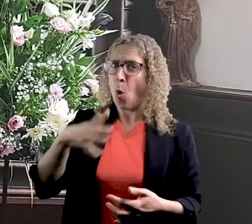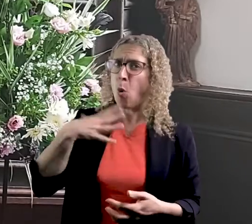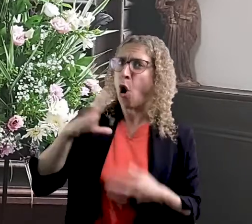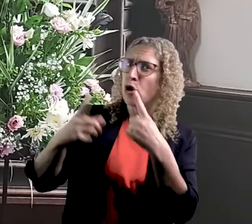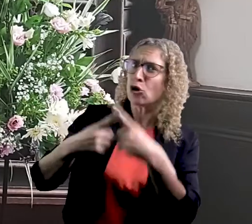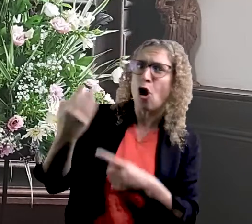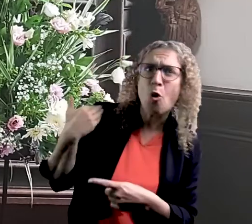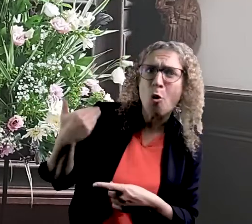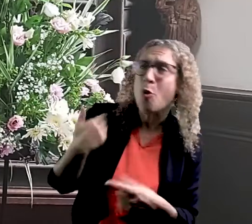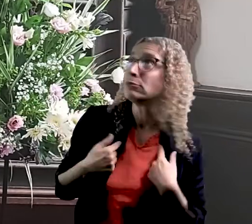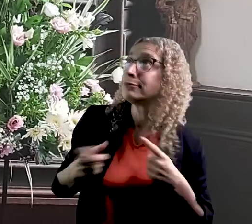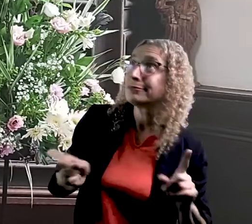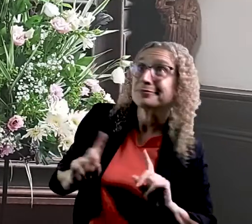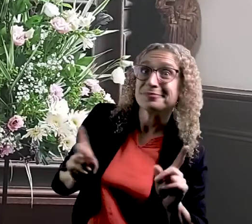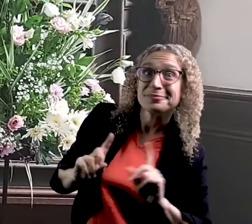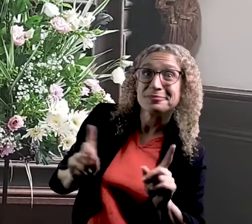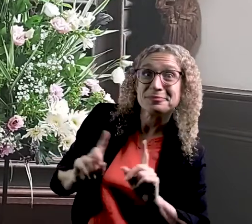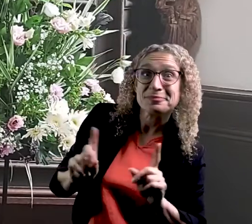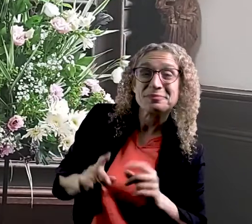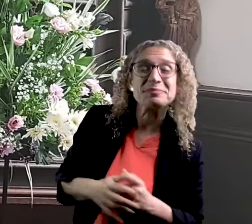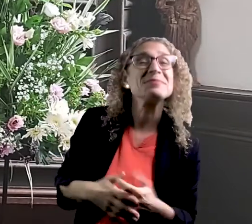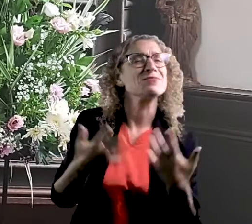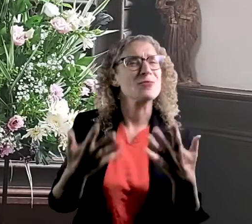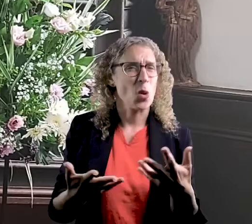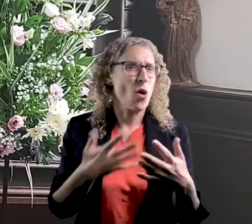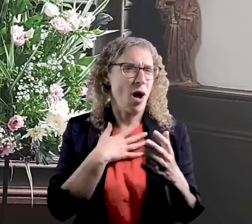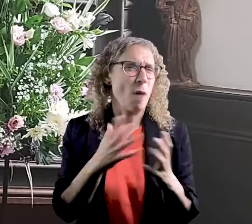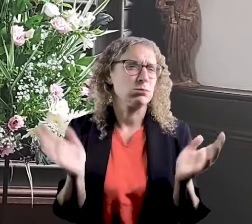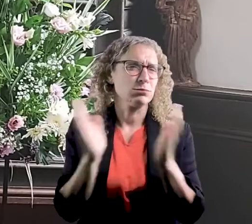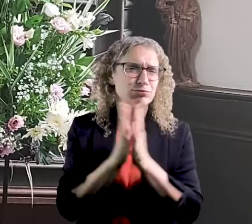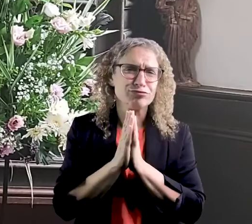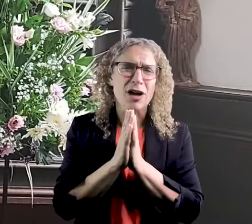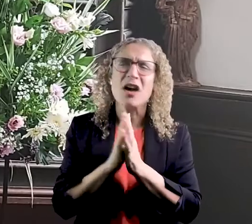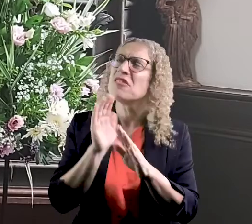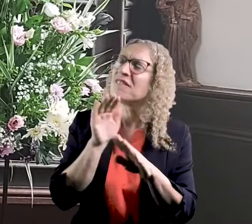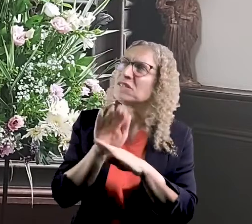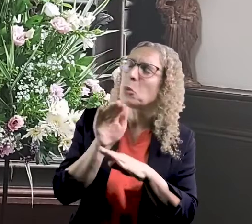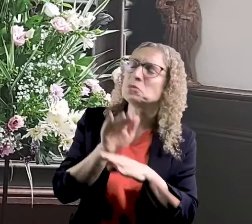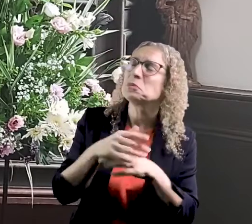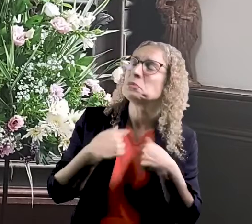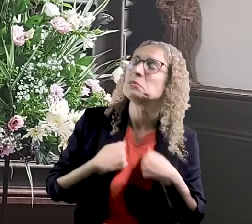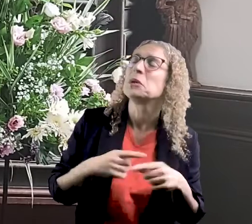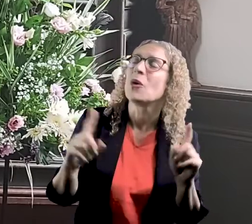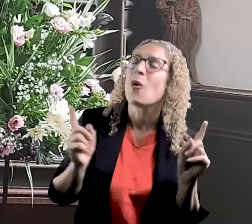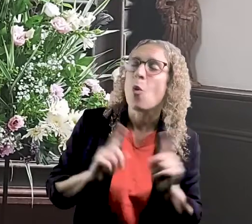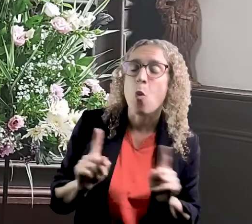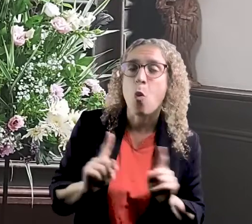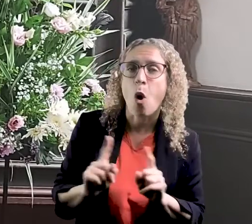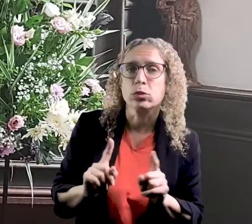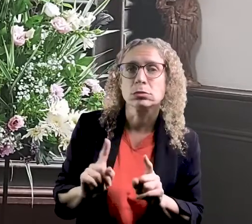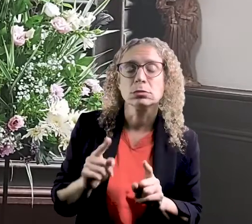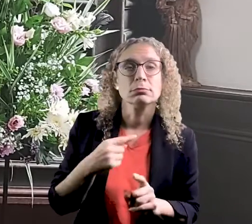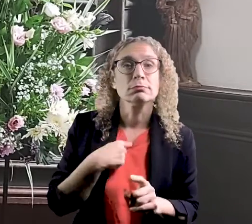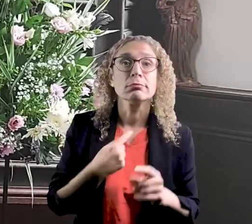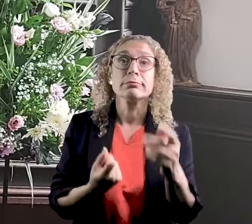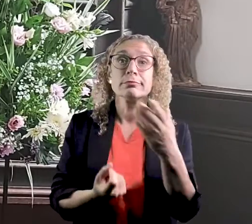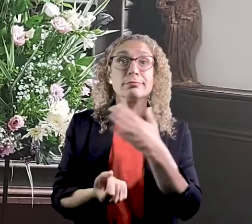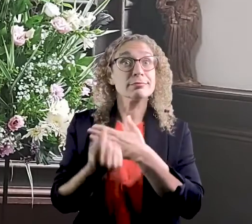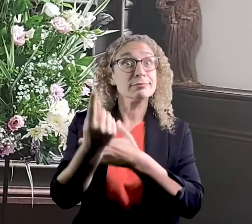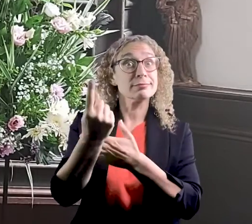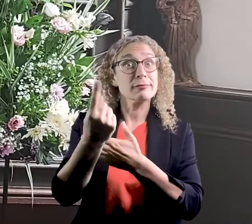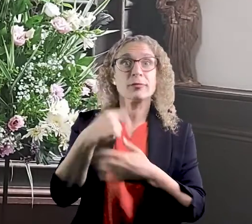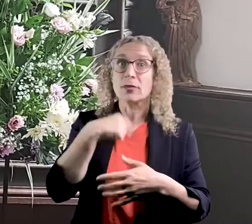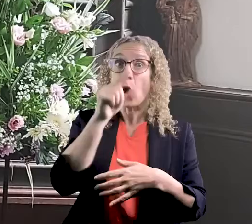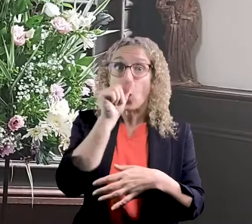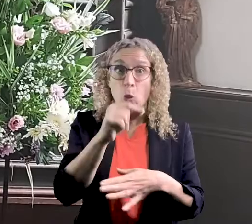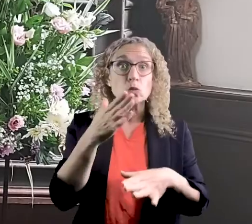I wanted to find out. And as I prayed about the future, so the possibility came up for